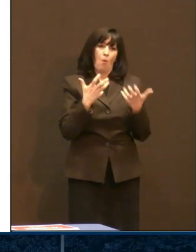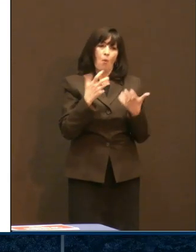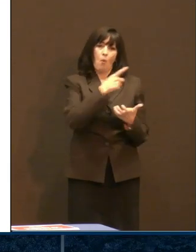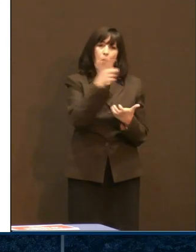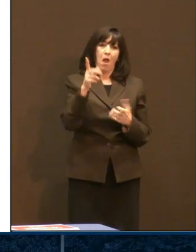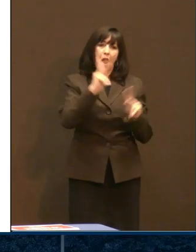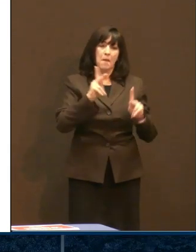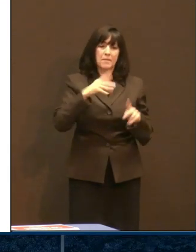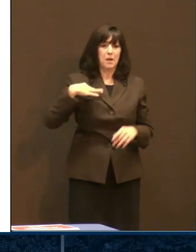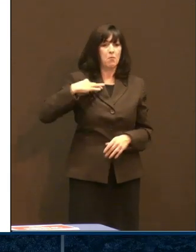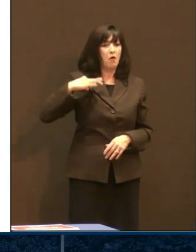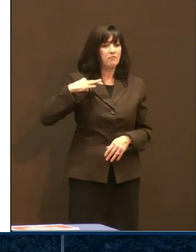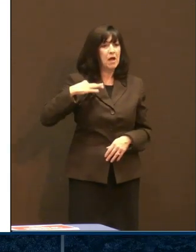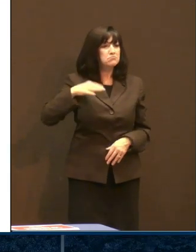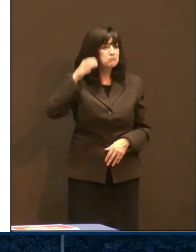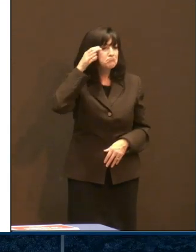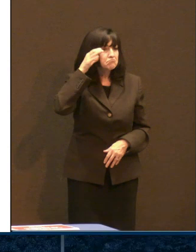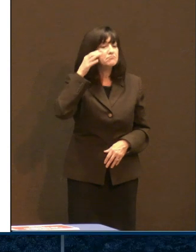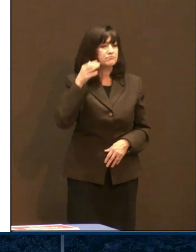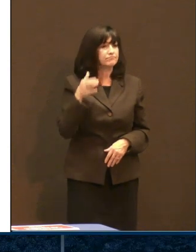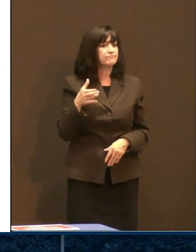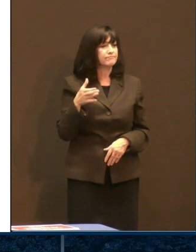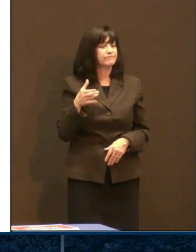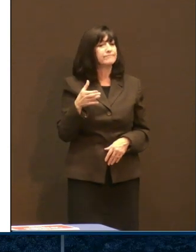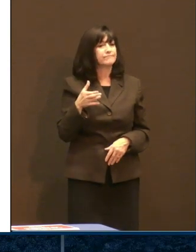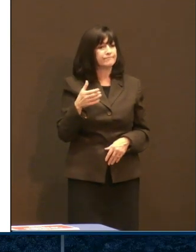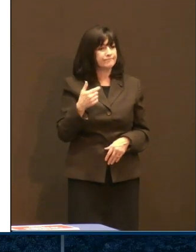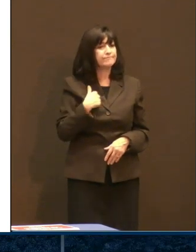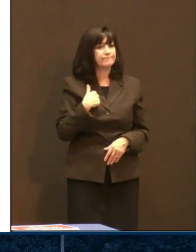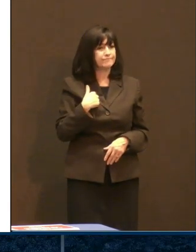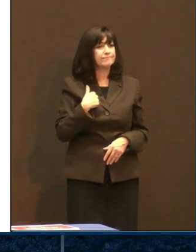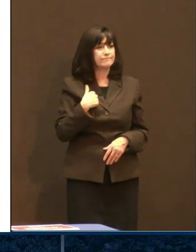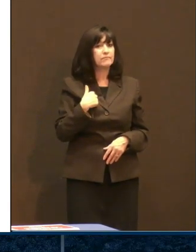know I get mostly from people who are upset